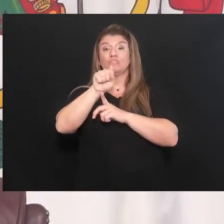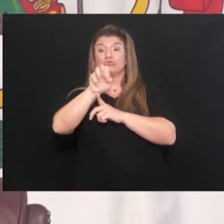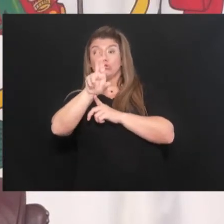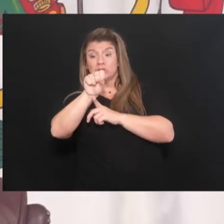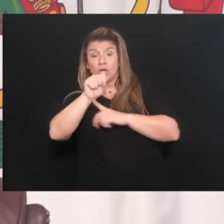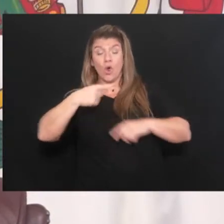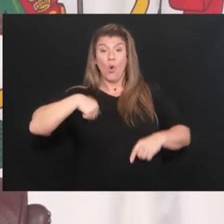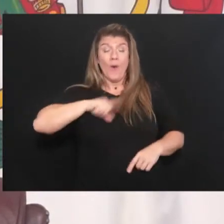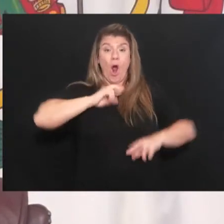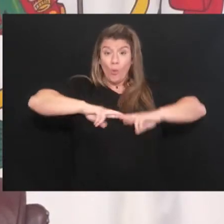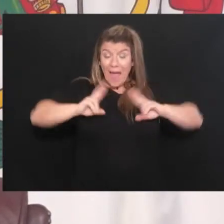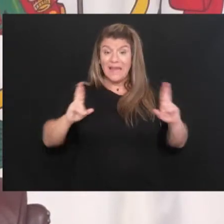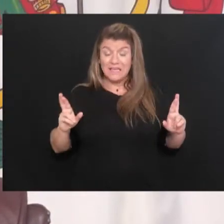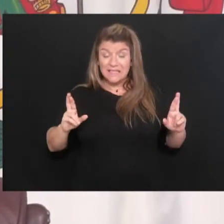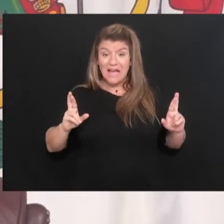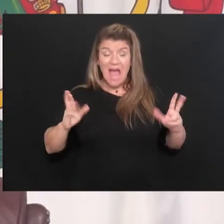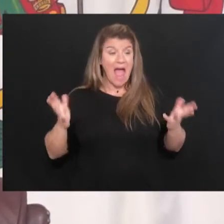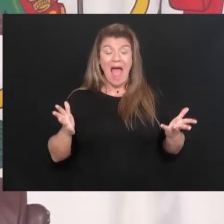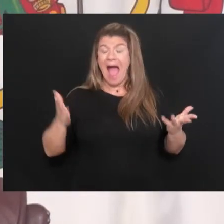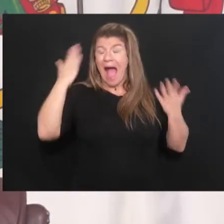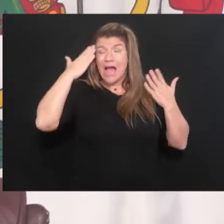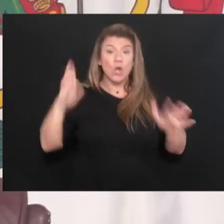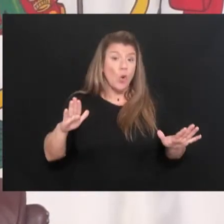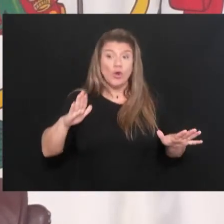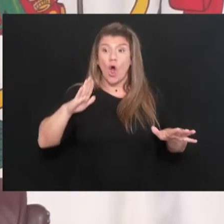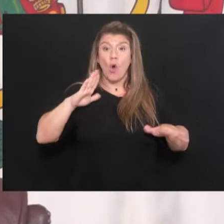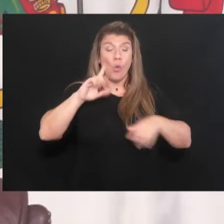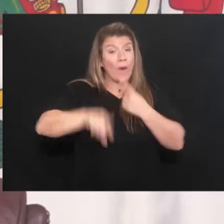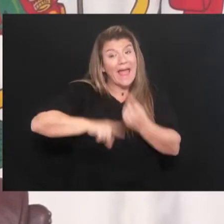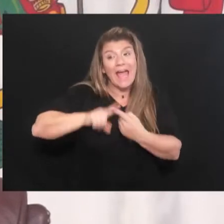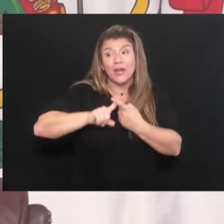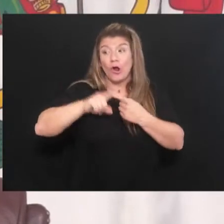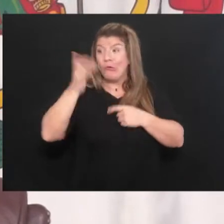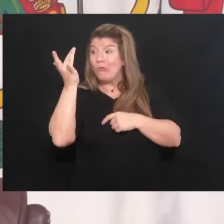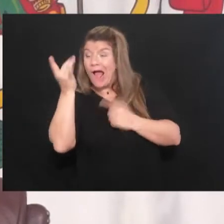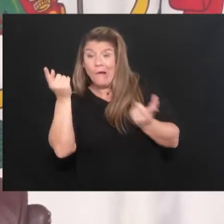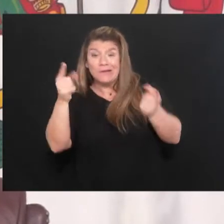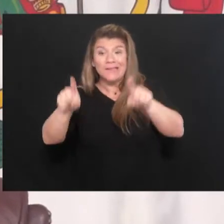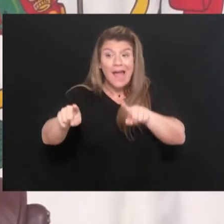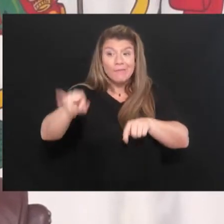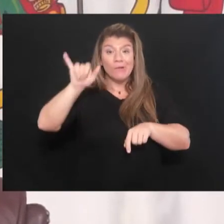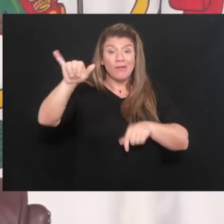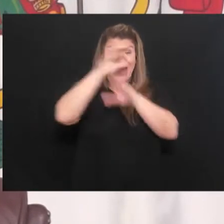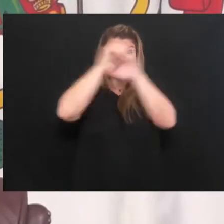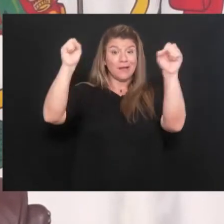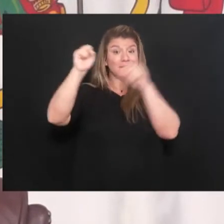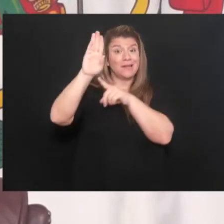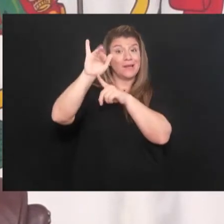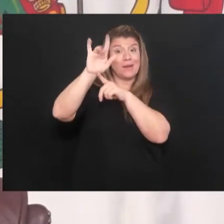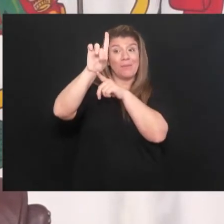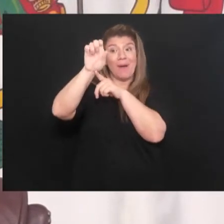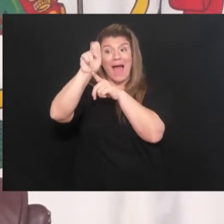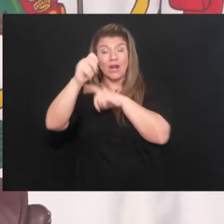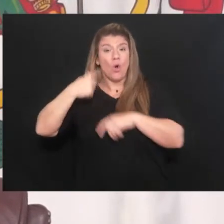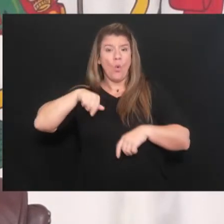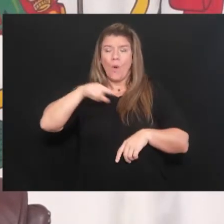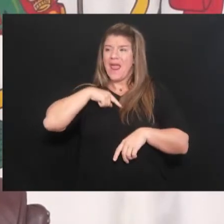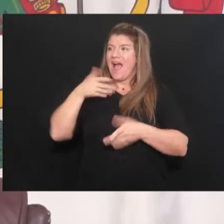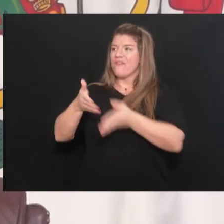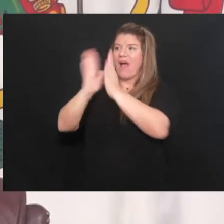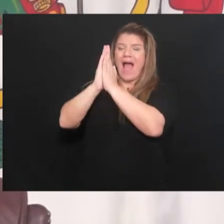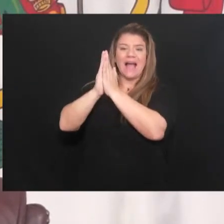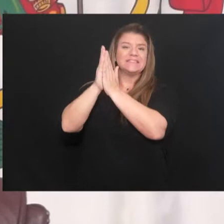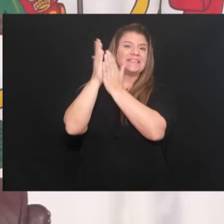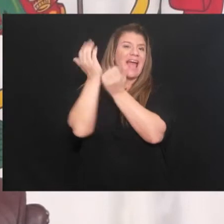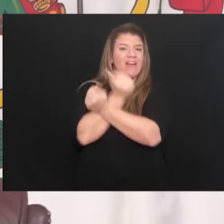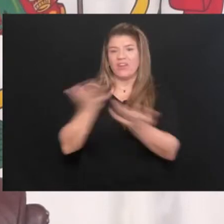ready to go. I don't have a clue in the world what's going on with the Biden administration. We have tried every angle that we can